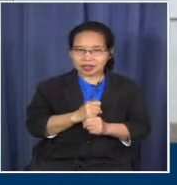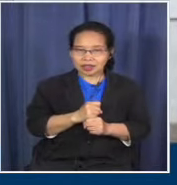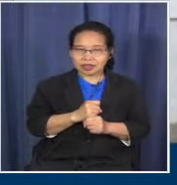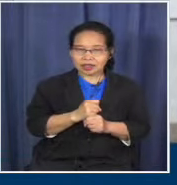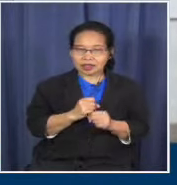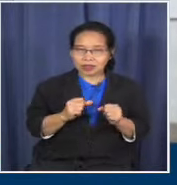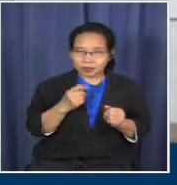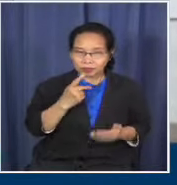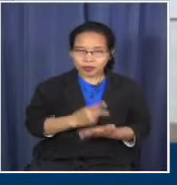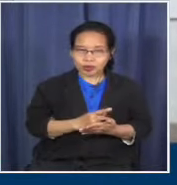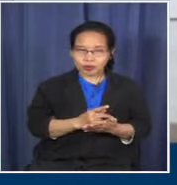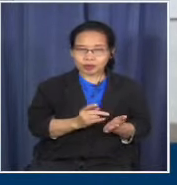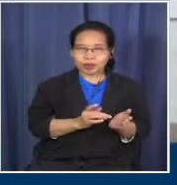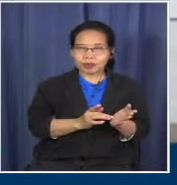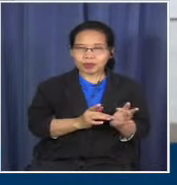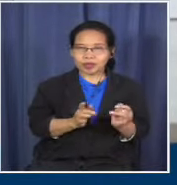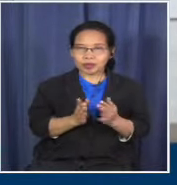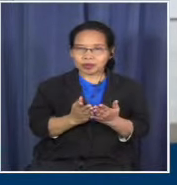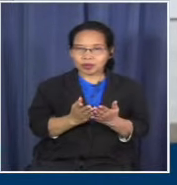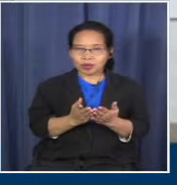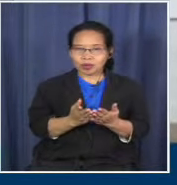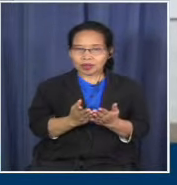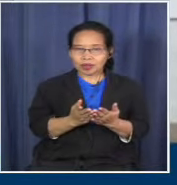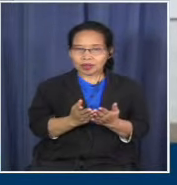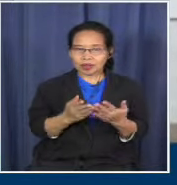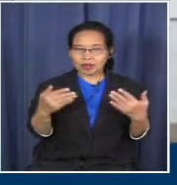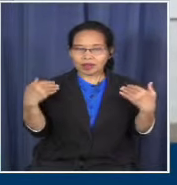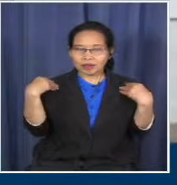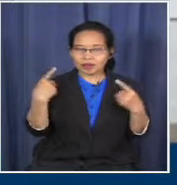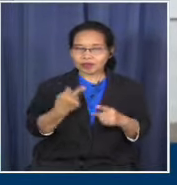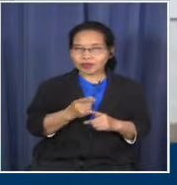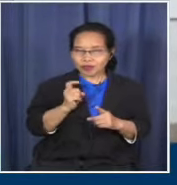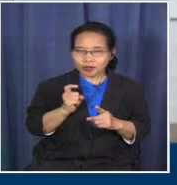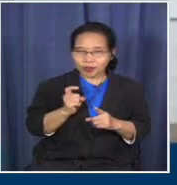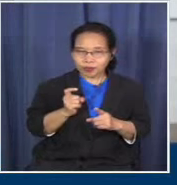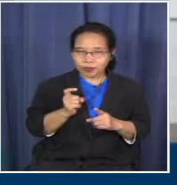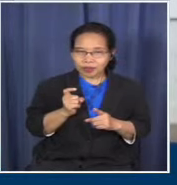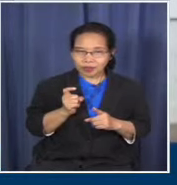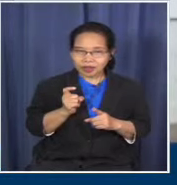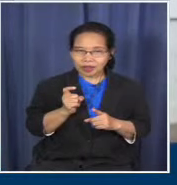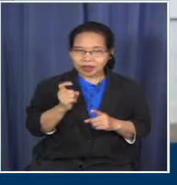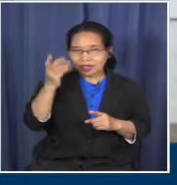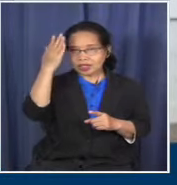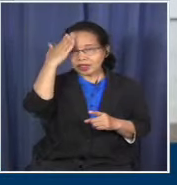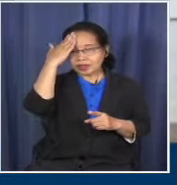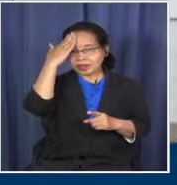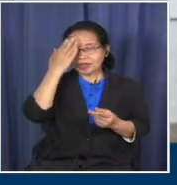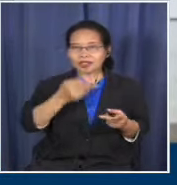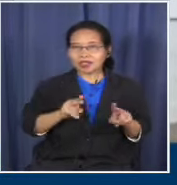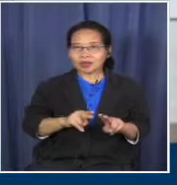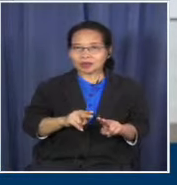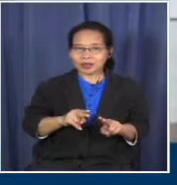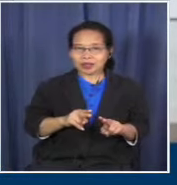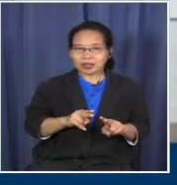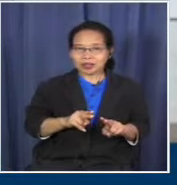and it is happening after thousands of years, prove that the Bible,